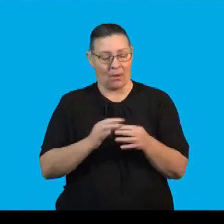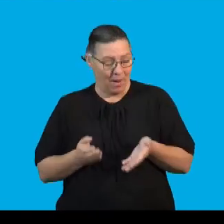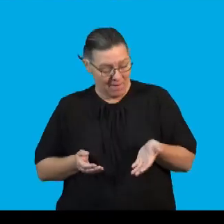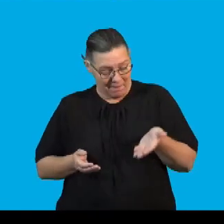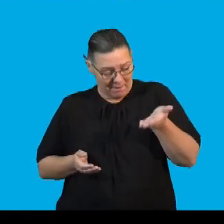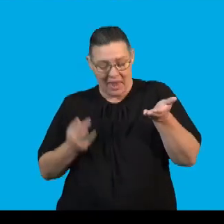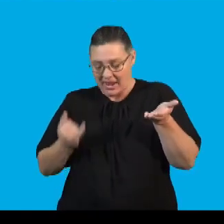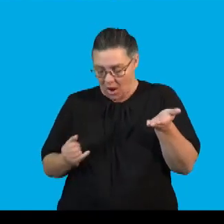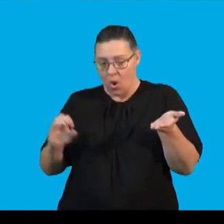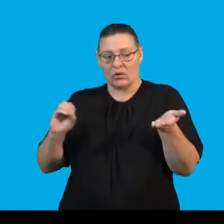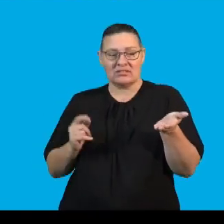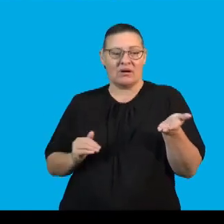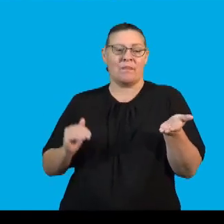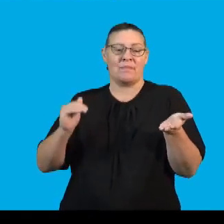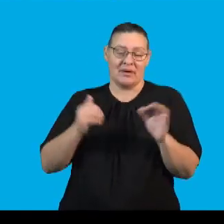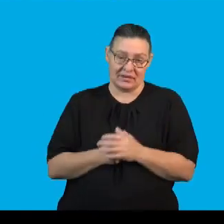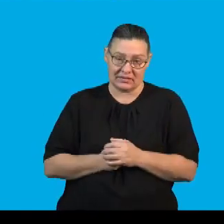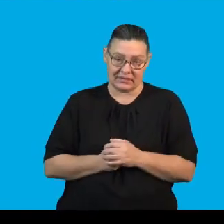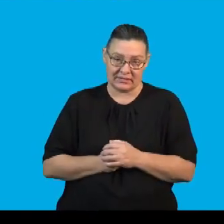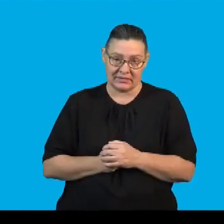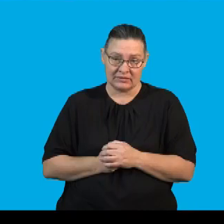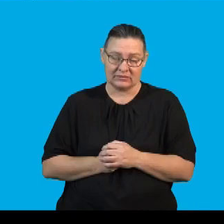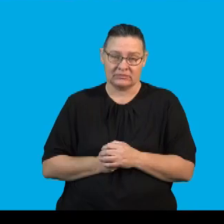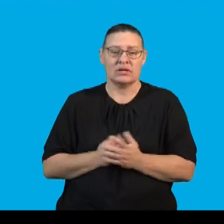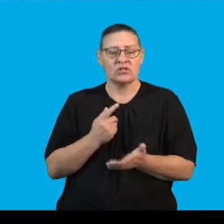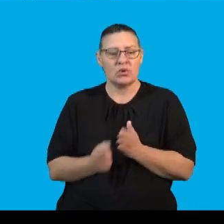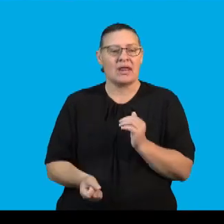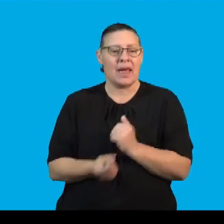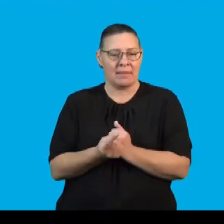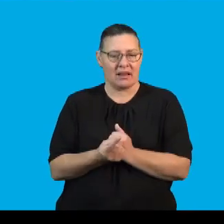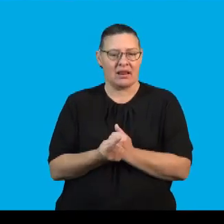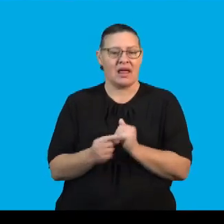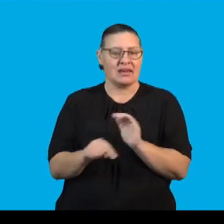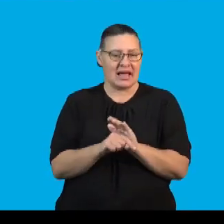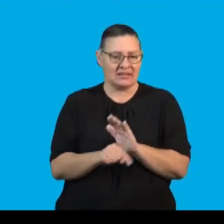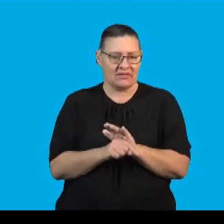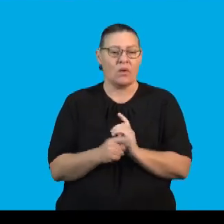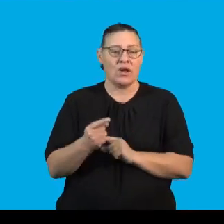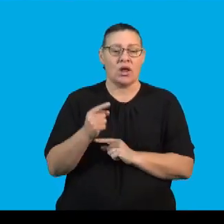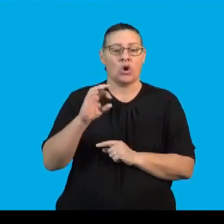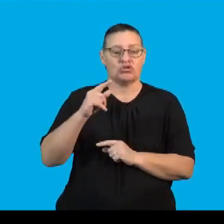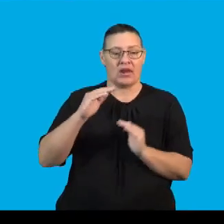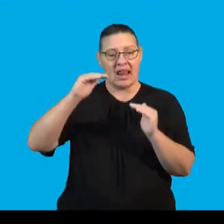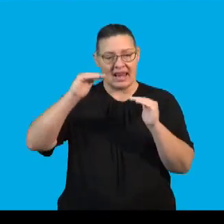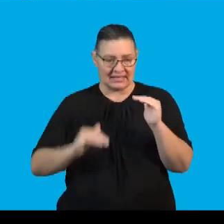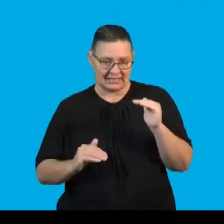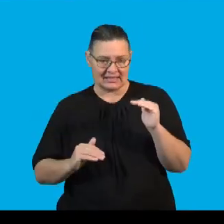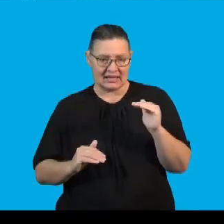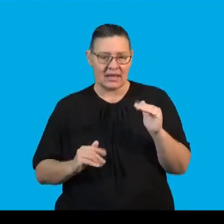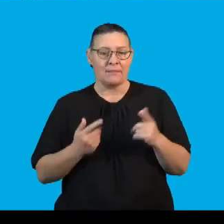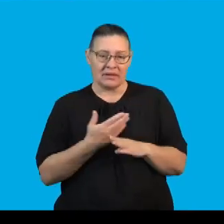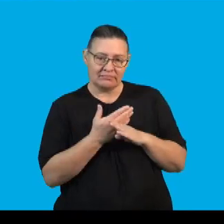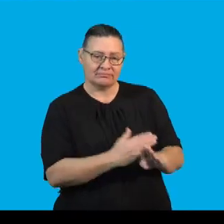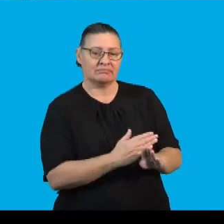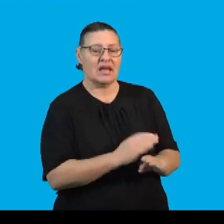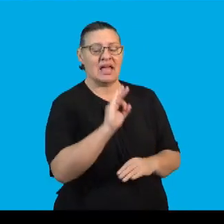the link that is taking place. Negative feedback mechanism occurs when an increase in estrogen lessens